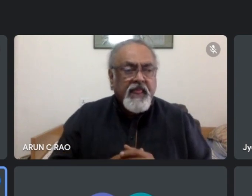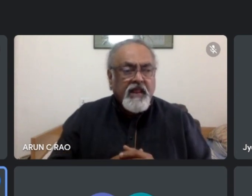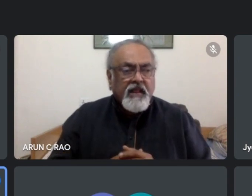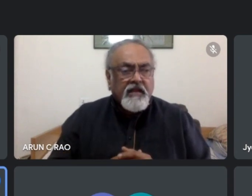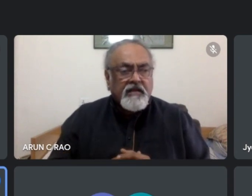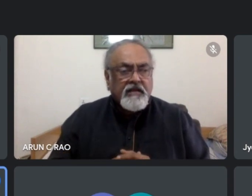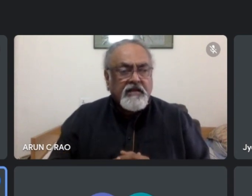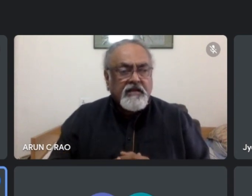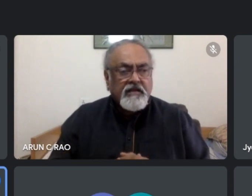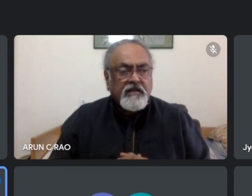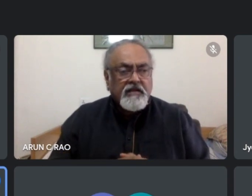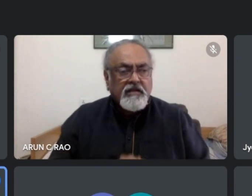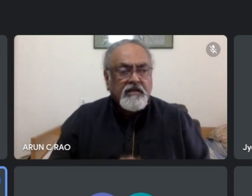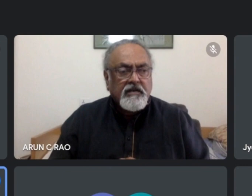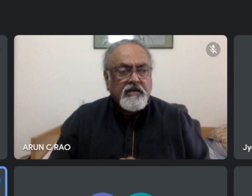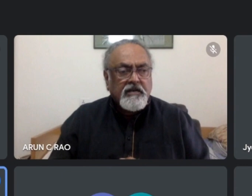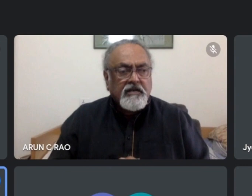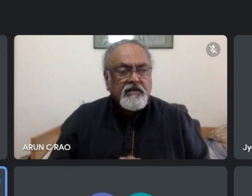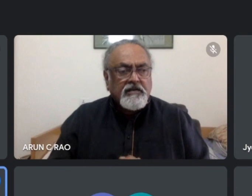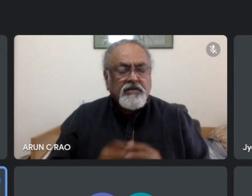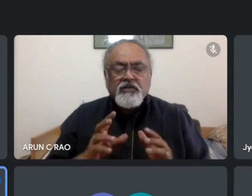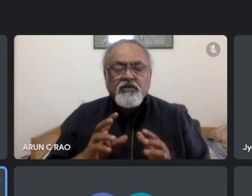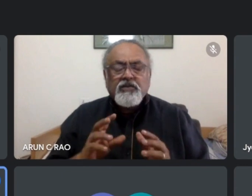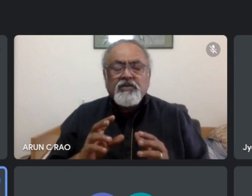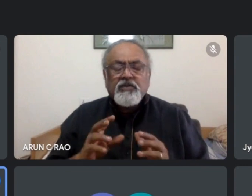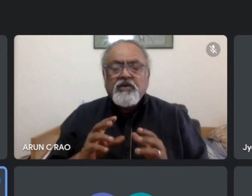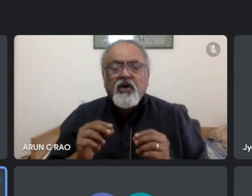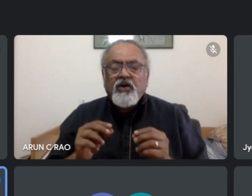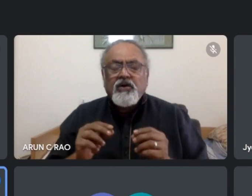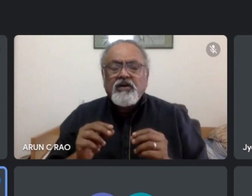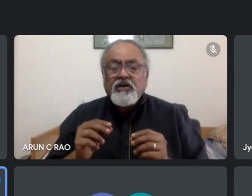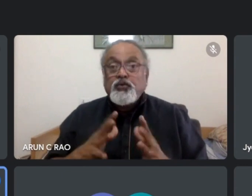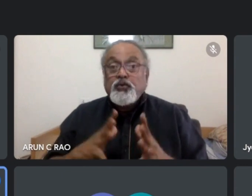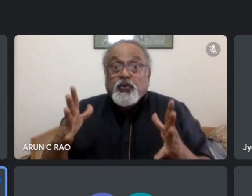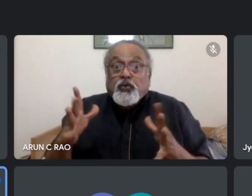to behavior patterns and to um,